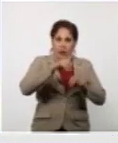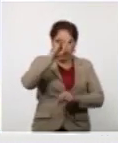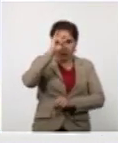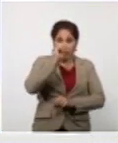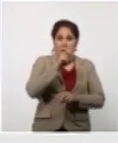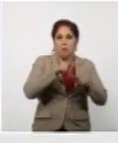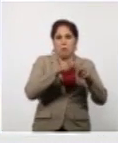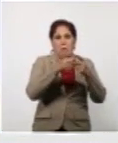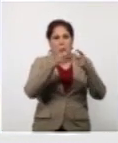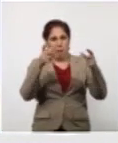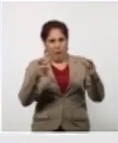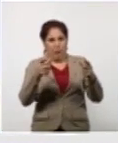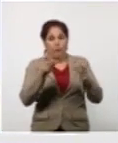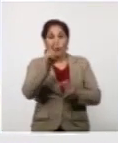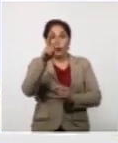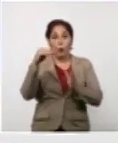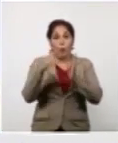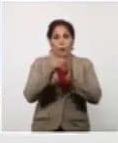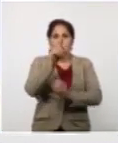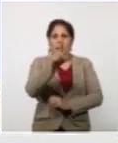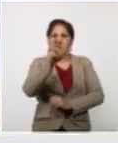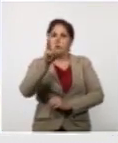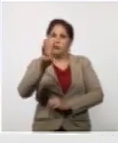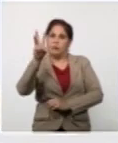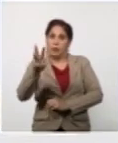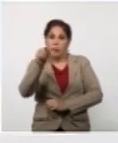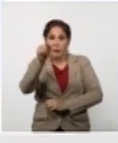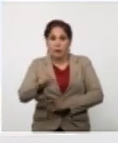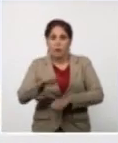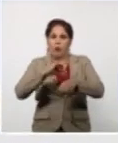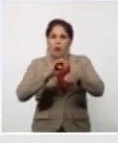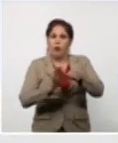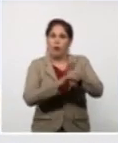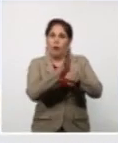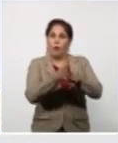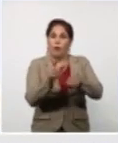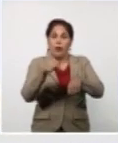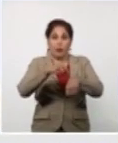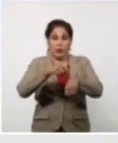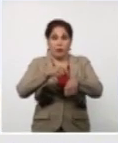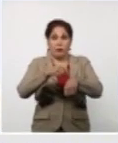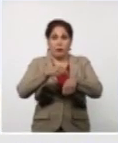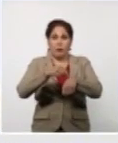not uncovered any transmission of the disease.